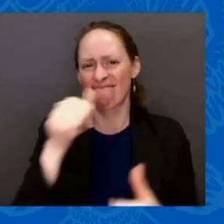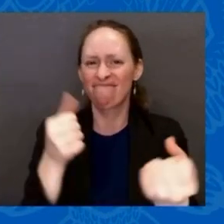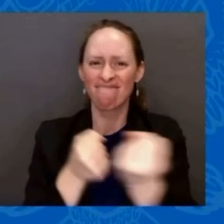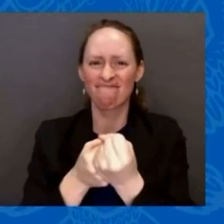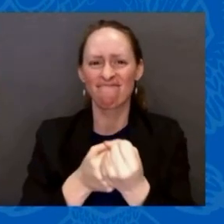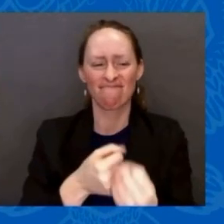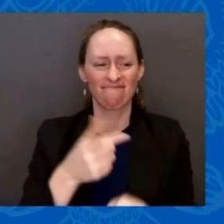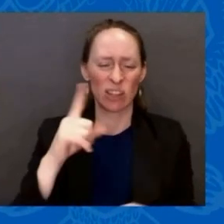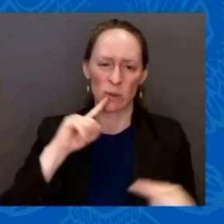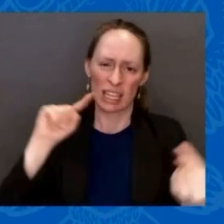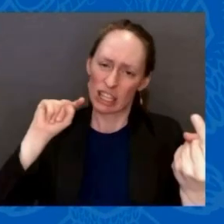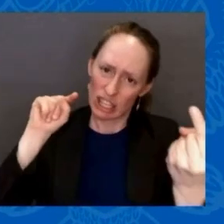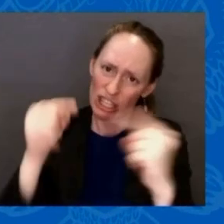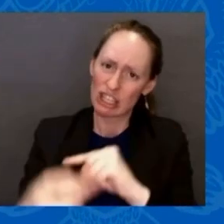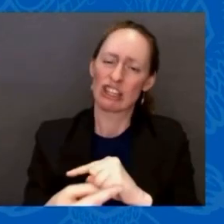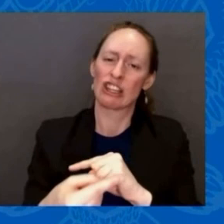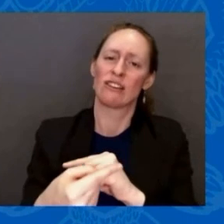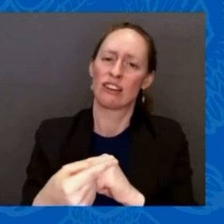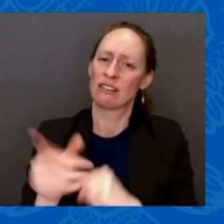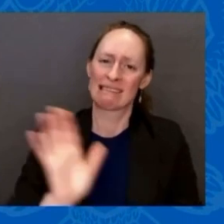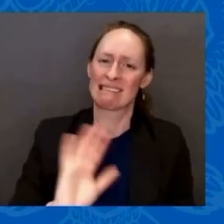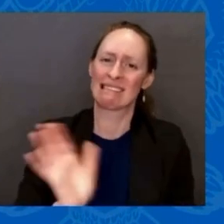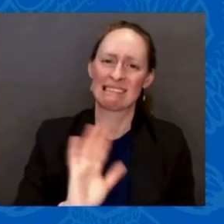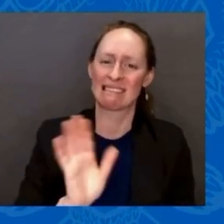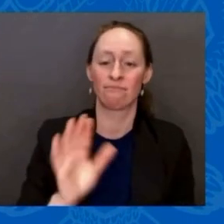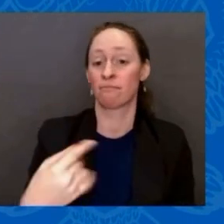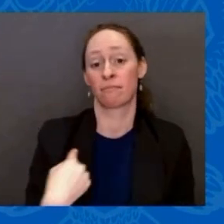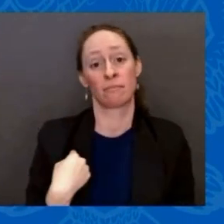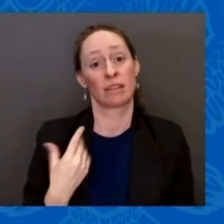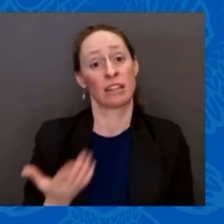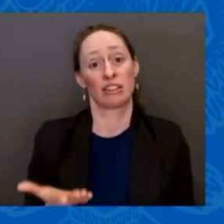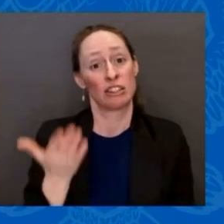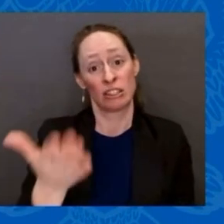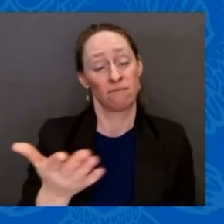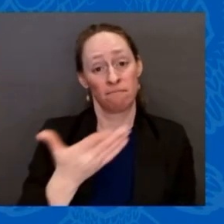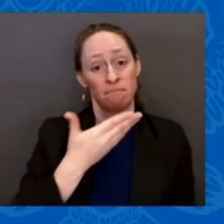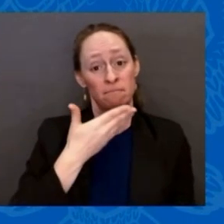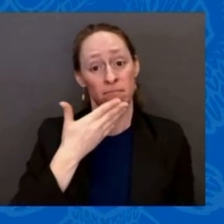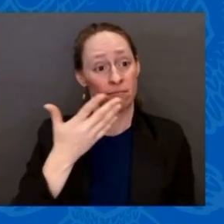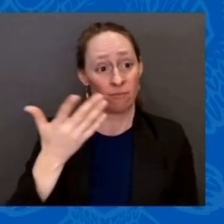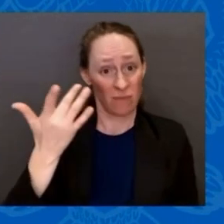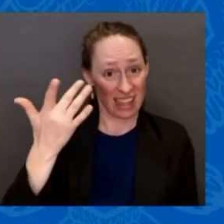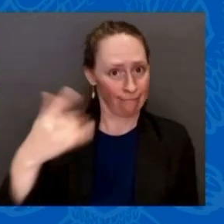integration. It reduced wages for workers. And it made our supply chains